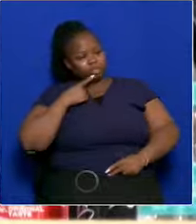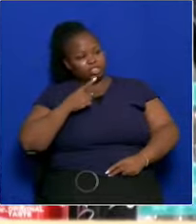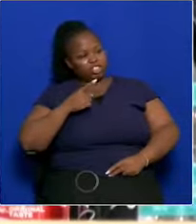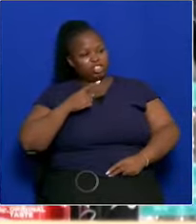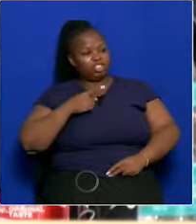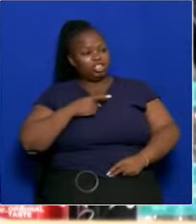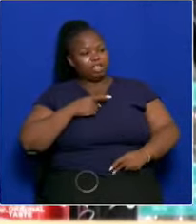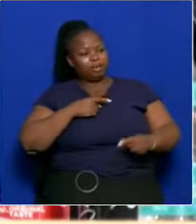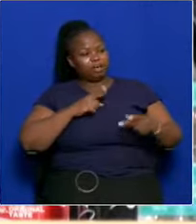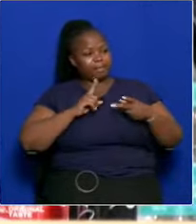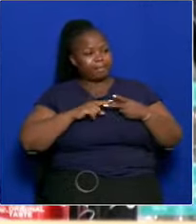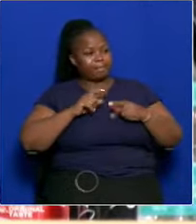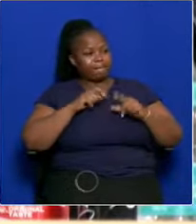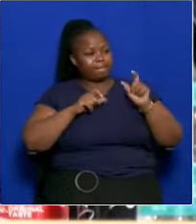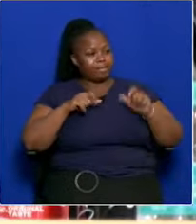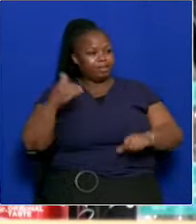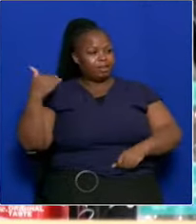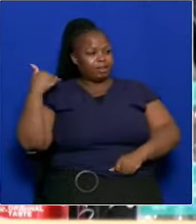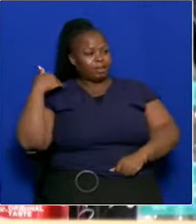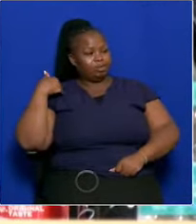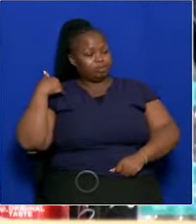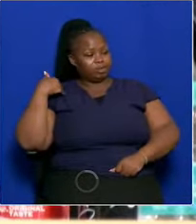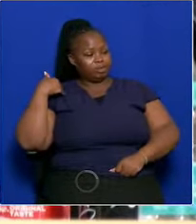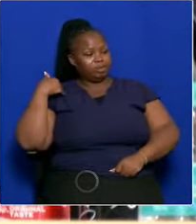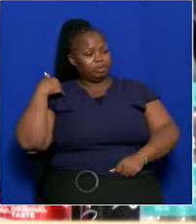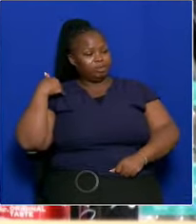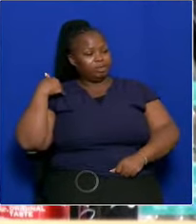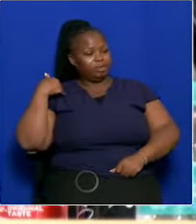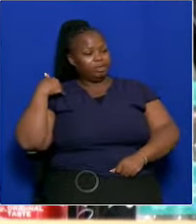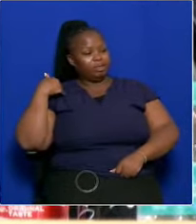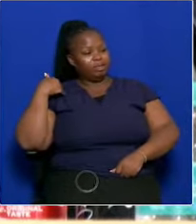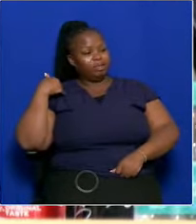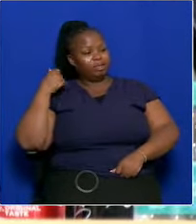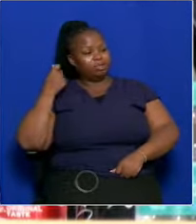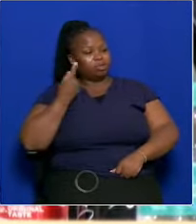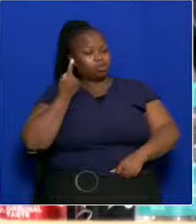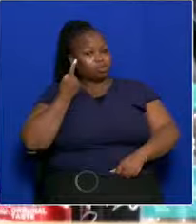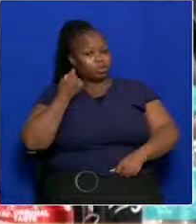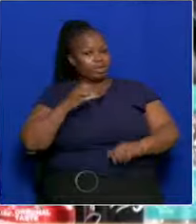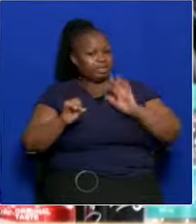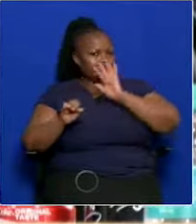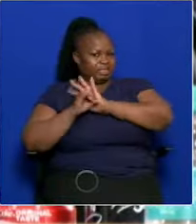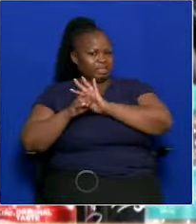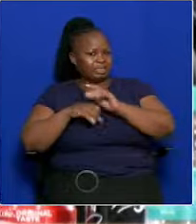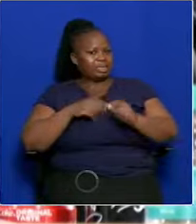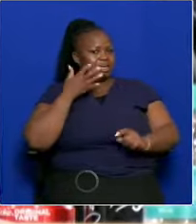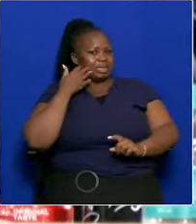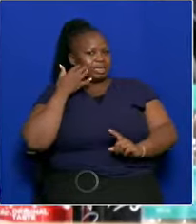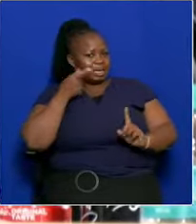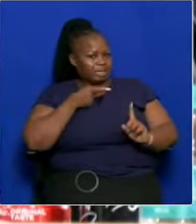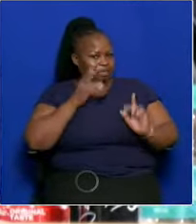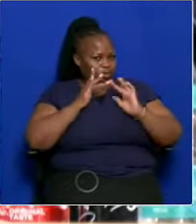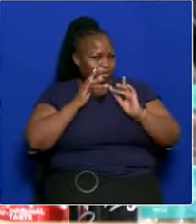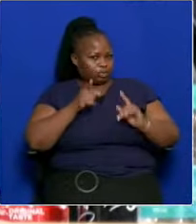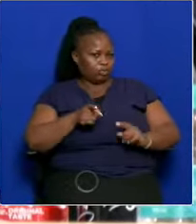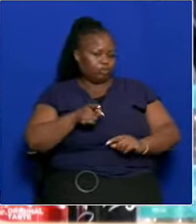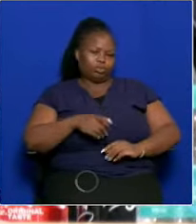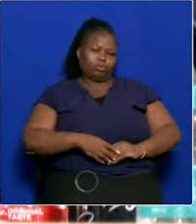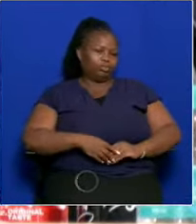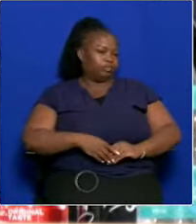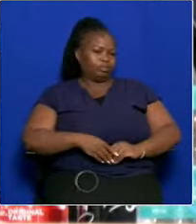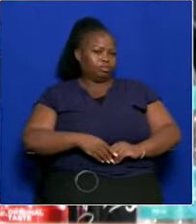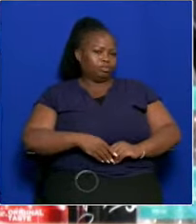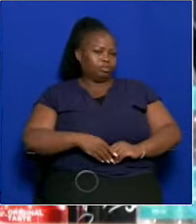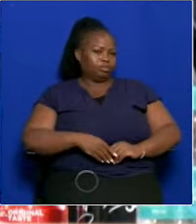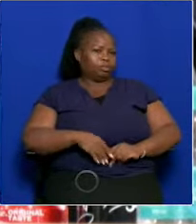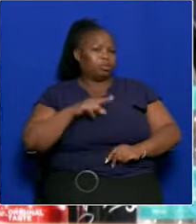me, but that's not the only identity that Mr. Matlala approaches you with. He is your friend.